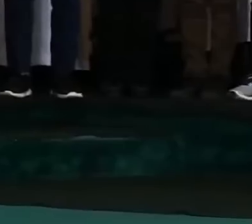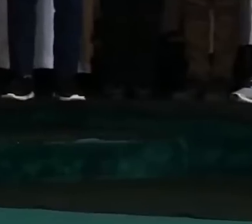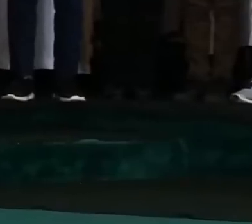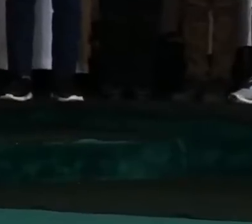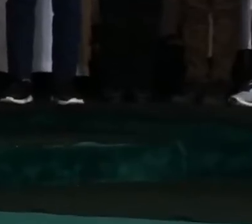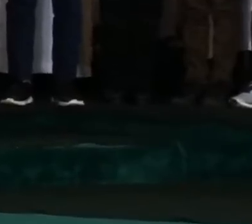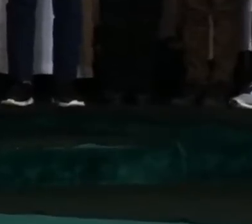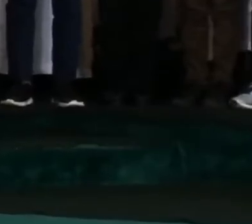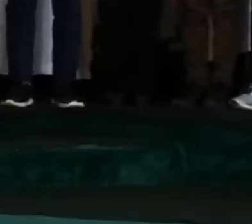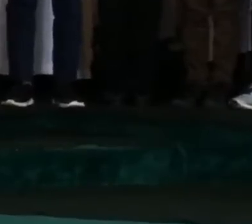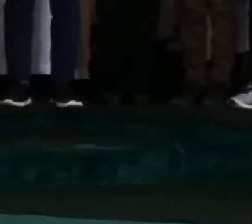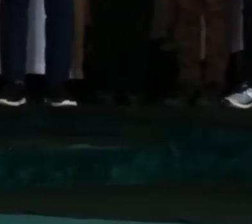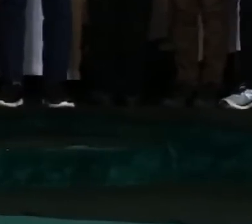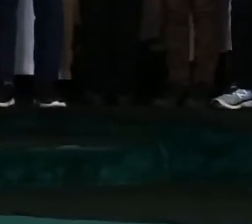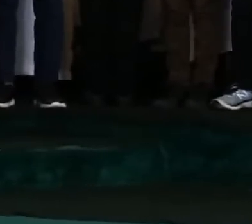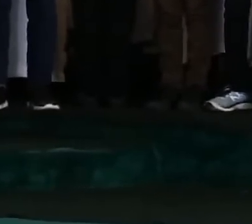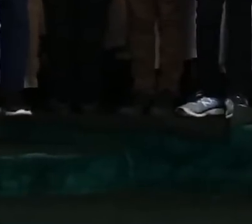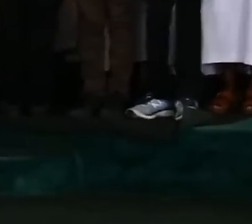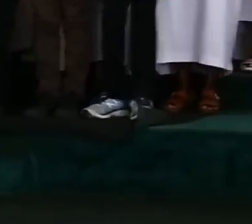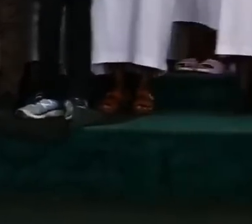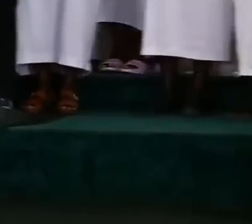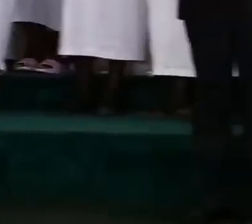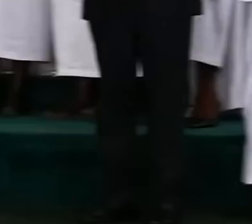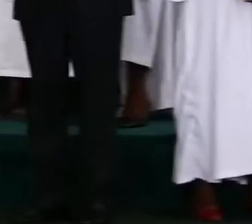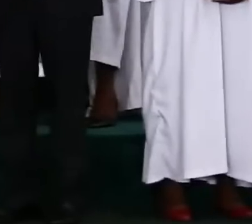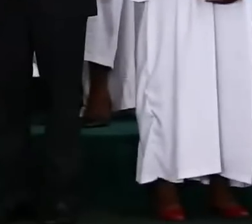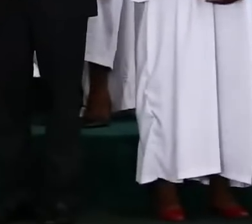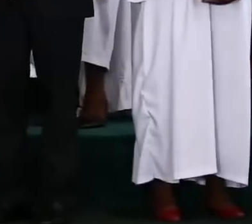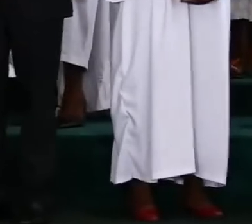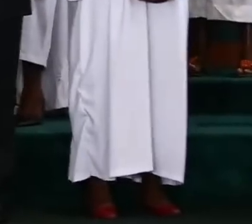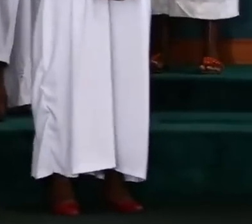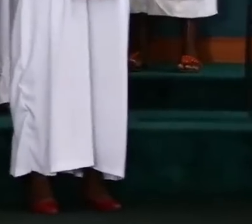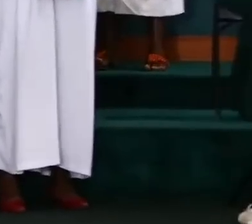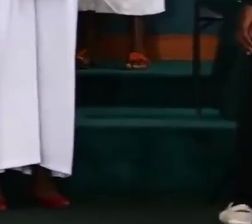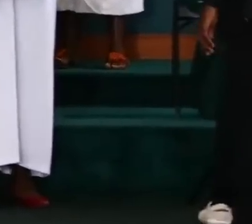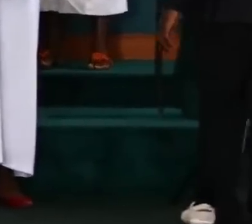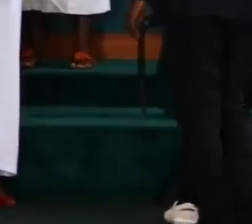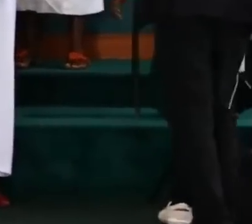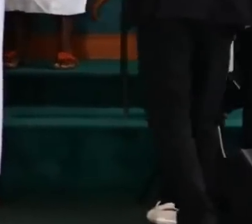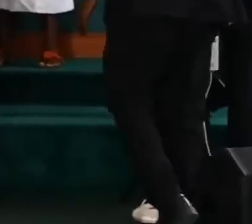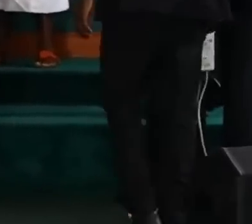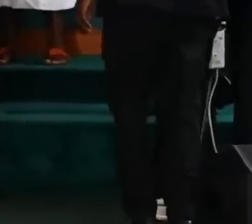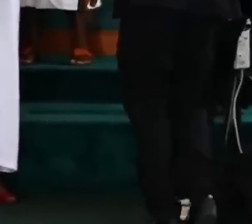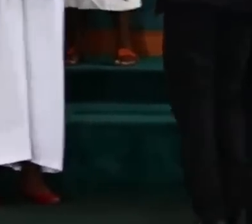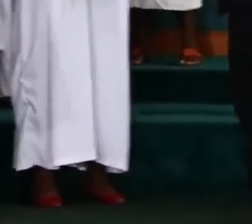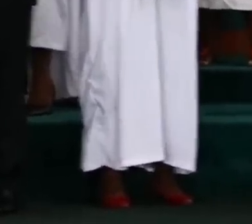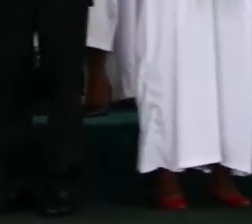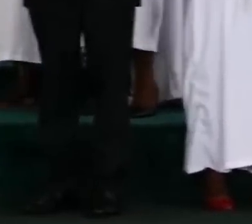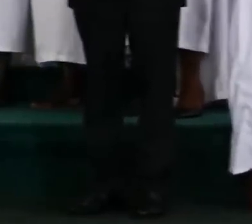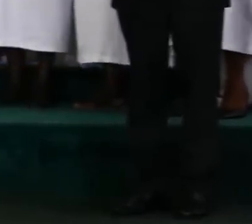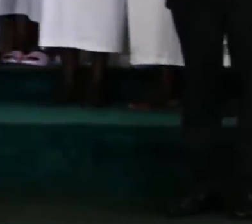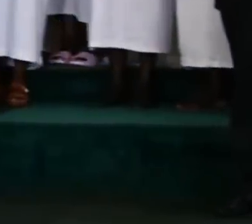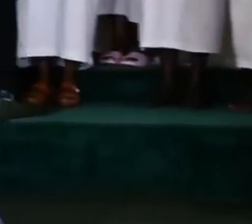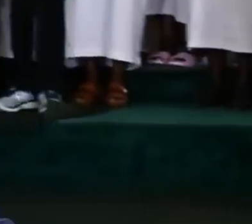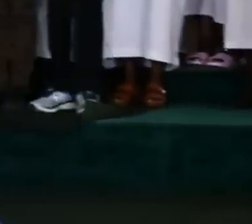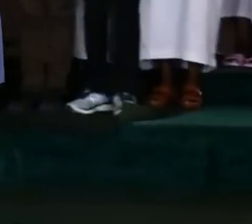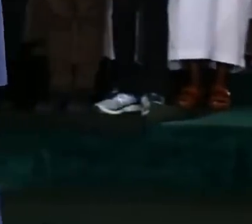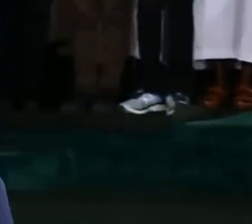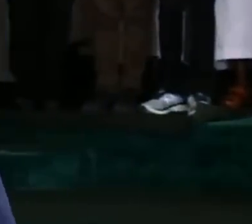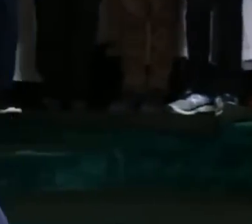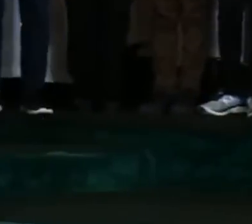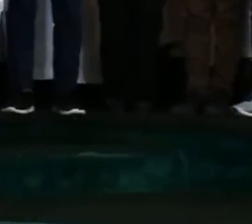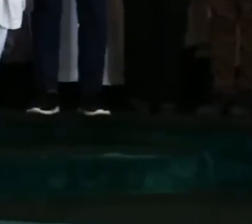Take in God's children, little ones, big ones, old,